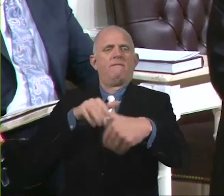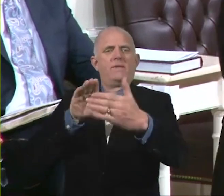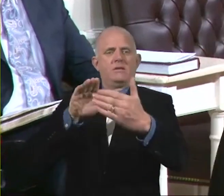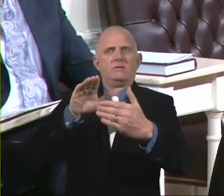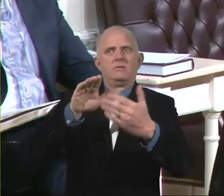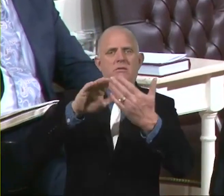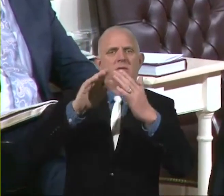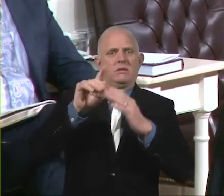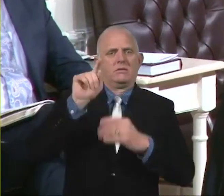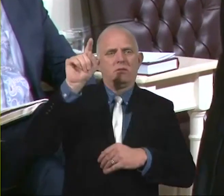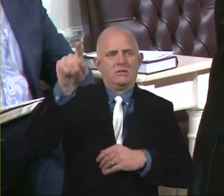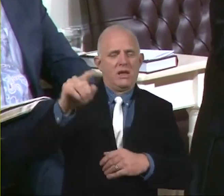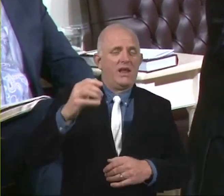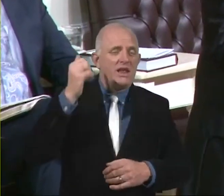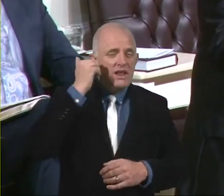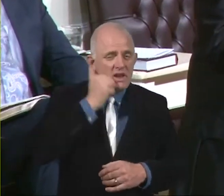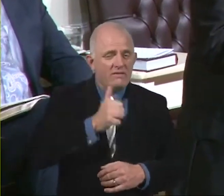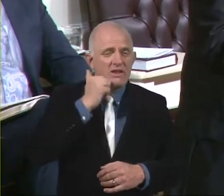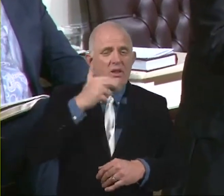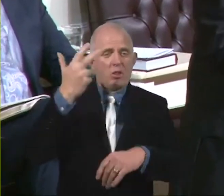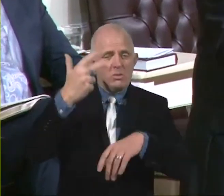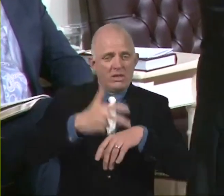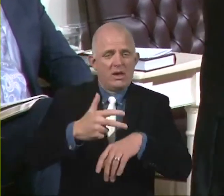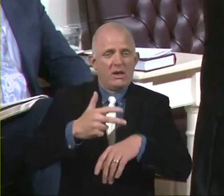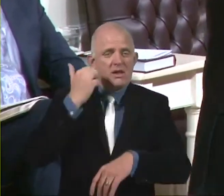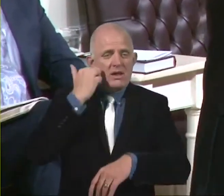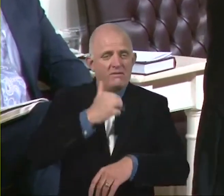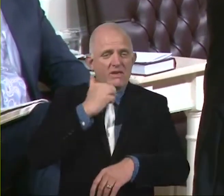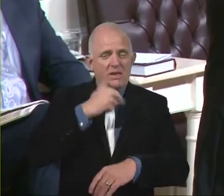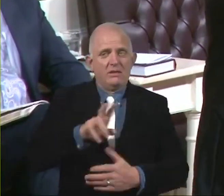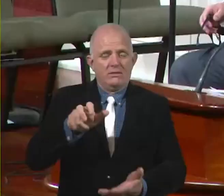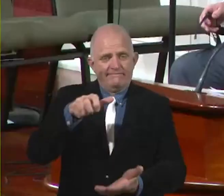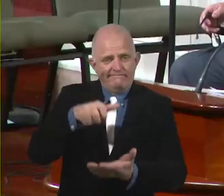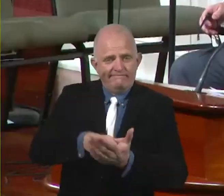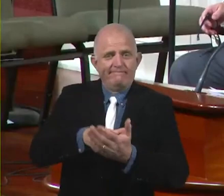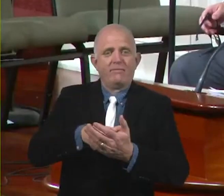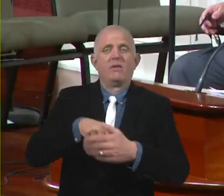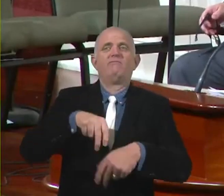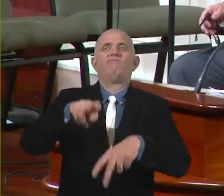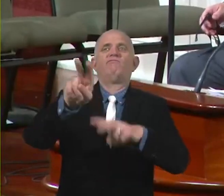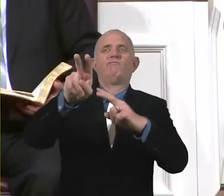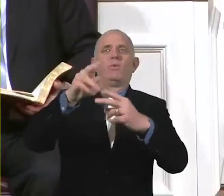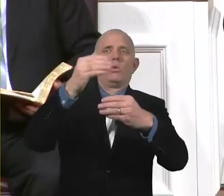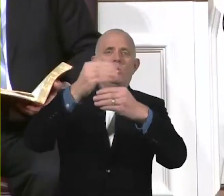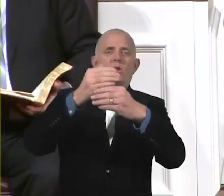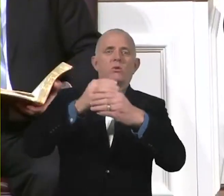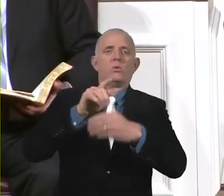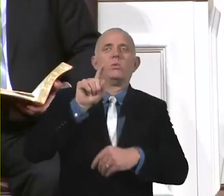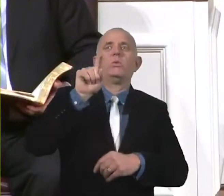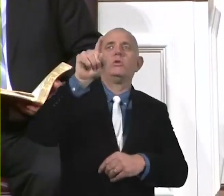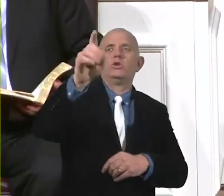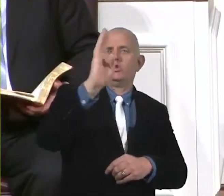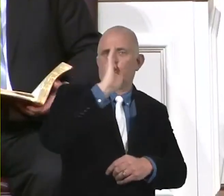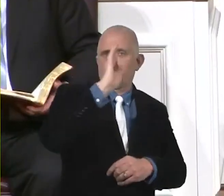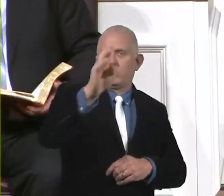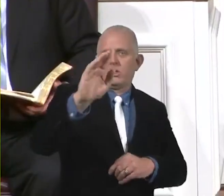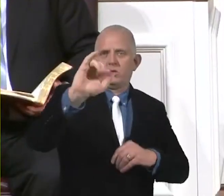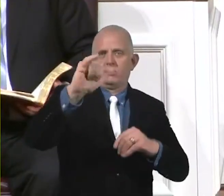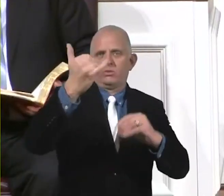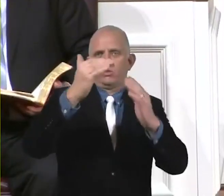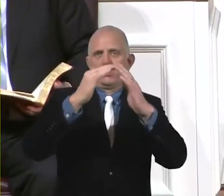And every day, three times, Daniel kneels down and he looks through those windows and he's looking the direction of that